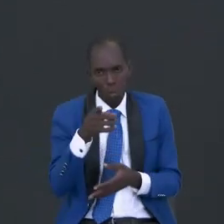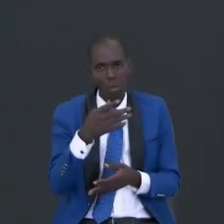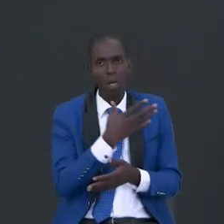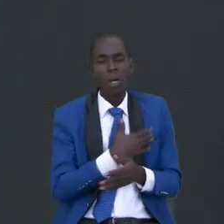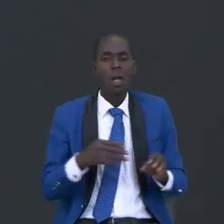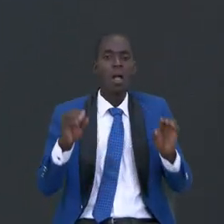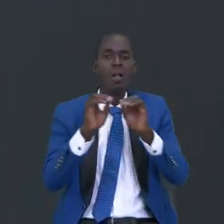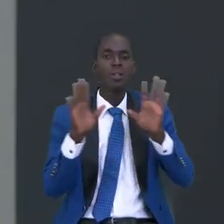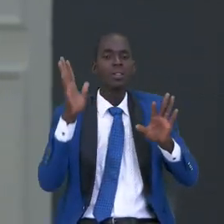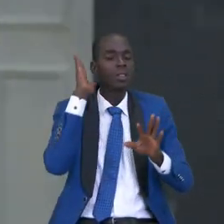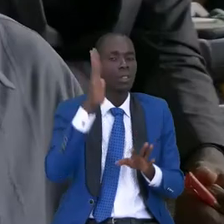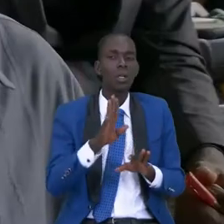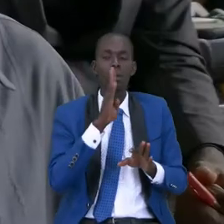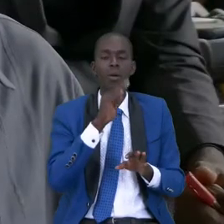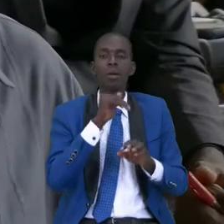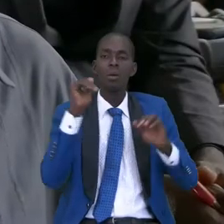impossible unto you.